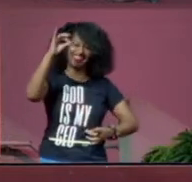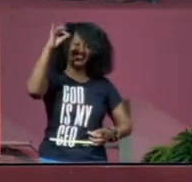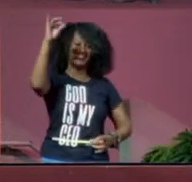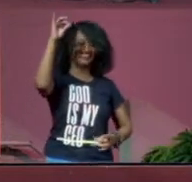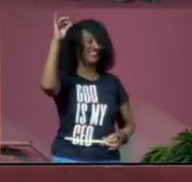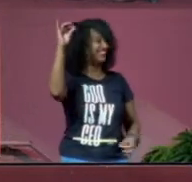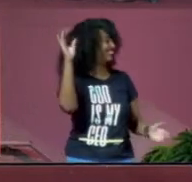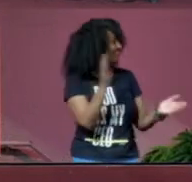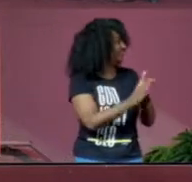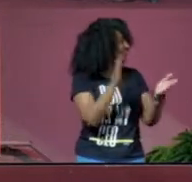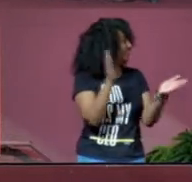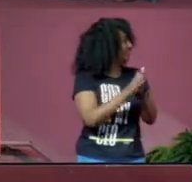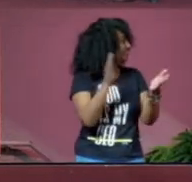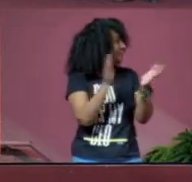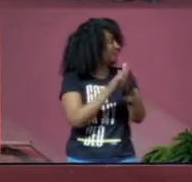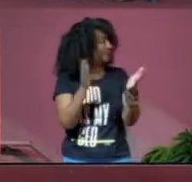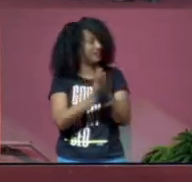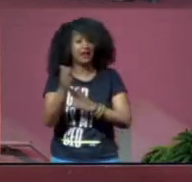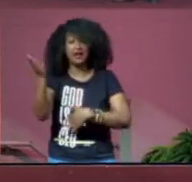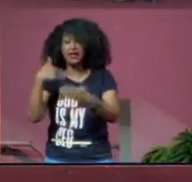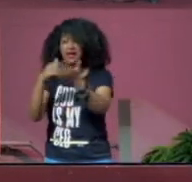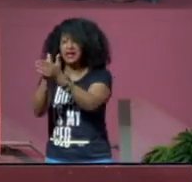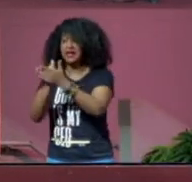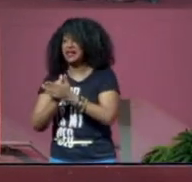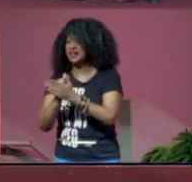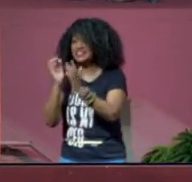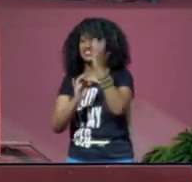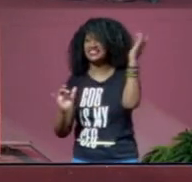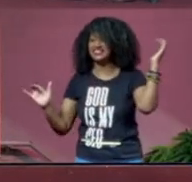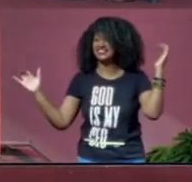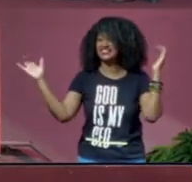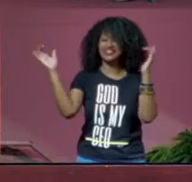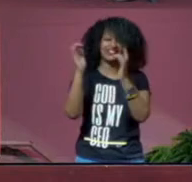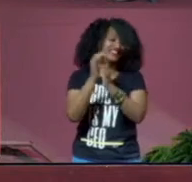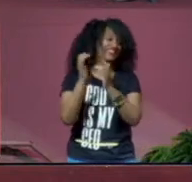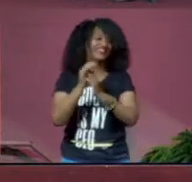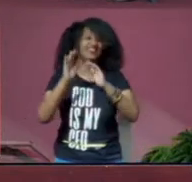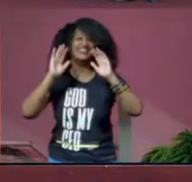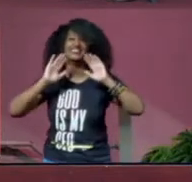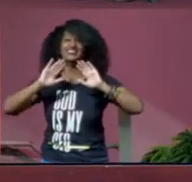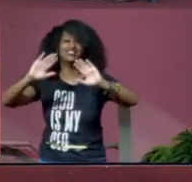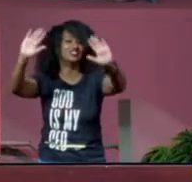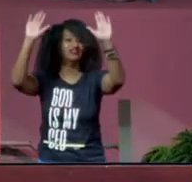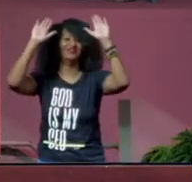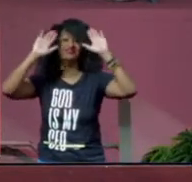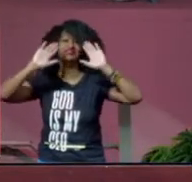soul. Come on, help me. He's a wonder